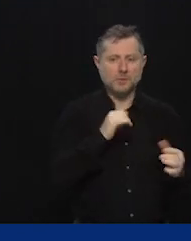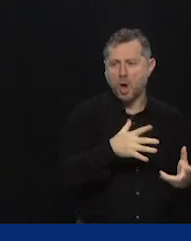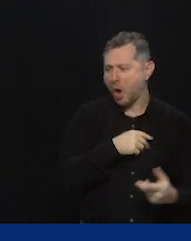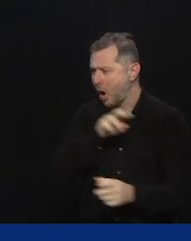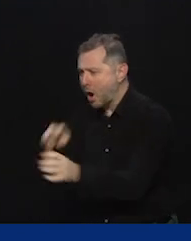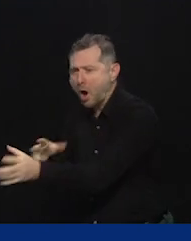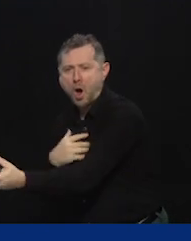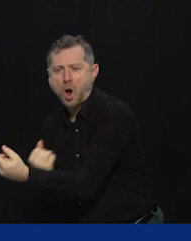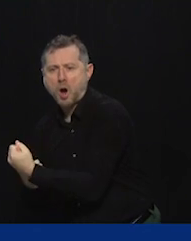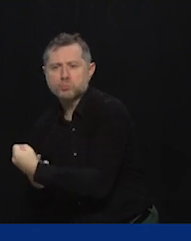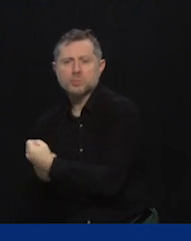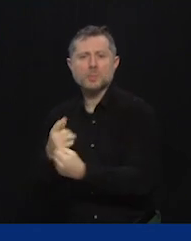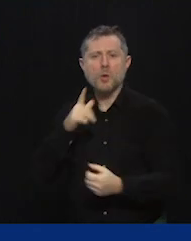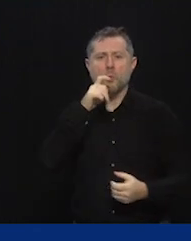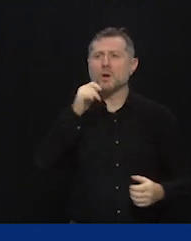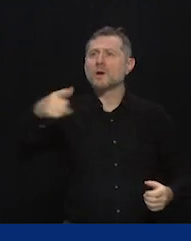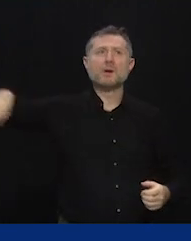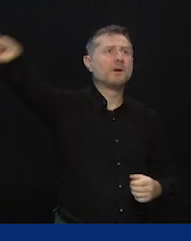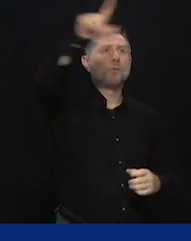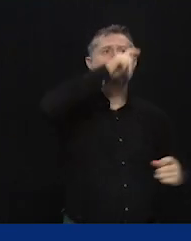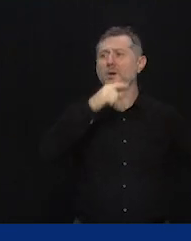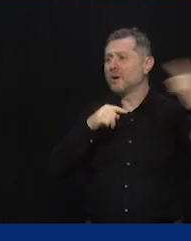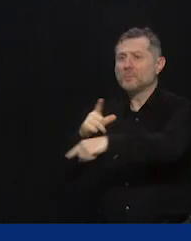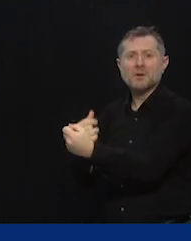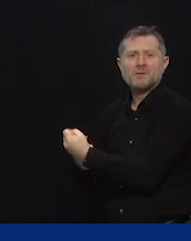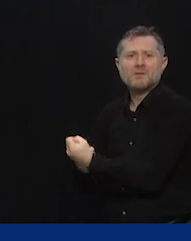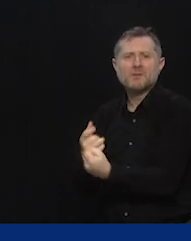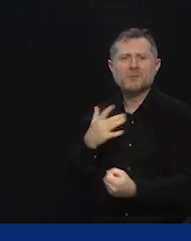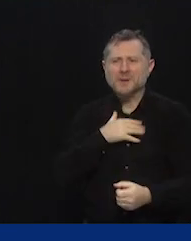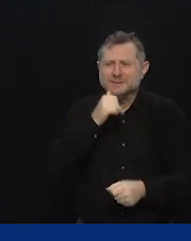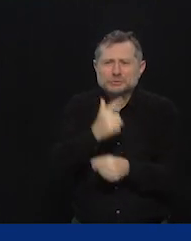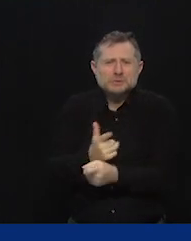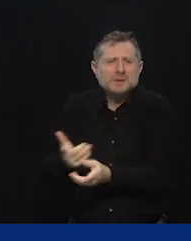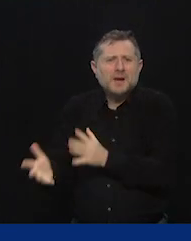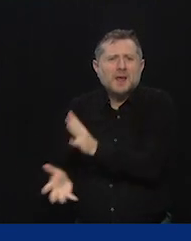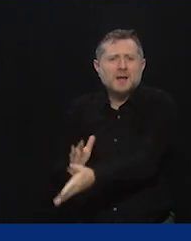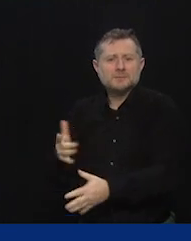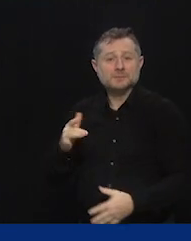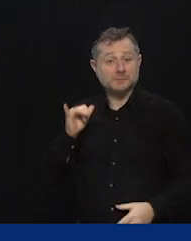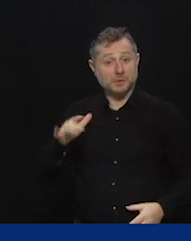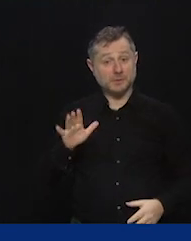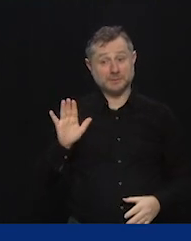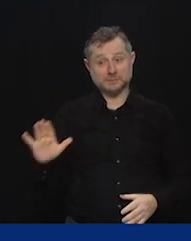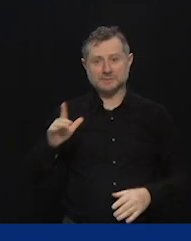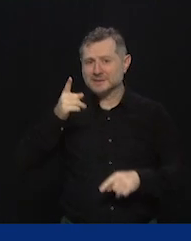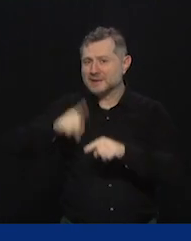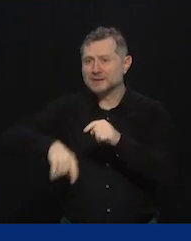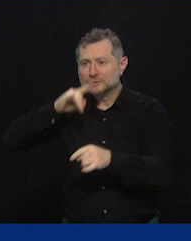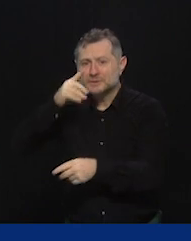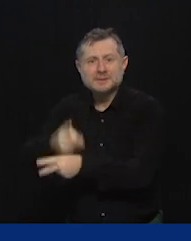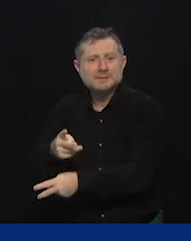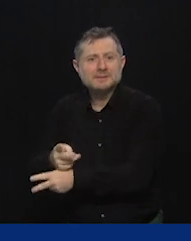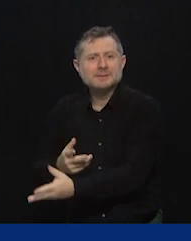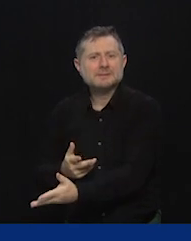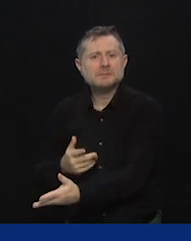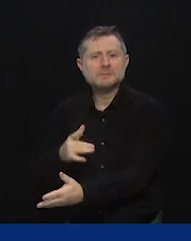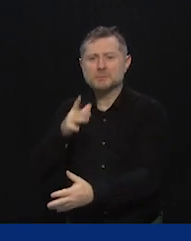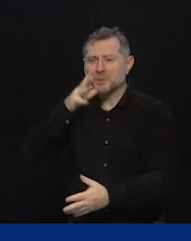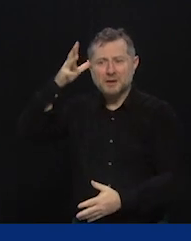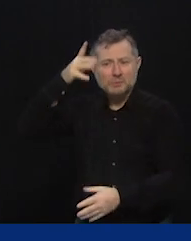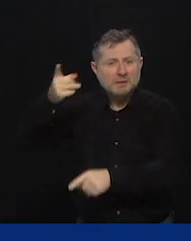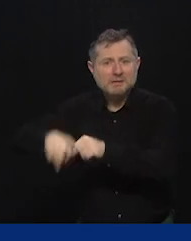Her kids certainly can't. Our parents cannot. And I want everyone to understand that this is not a policy idea that's out there that we